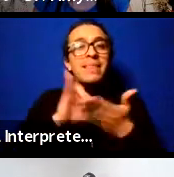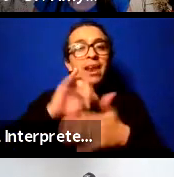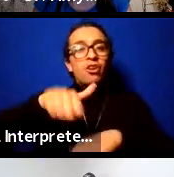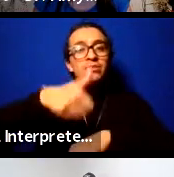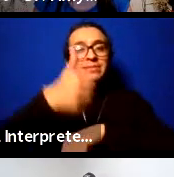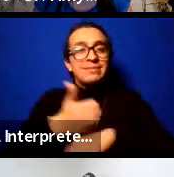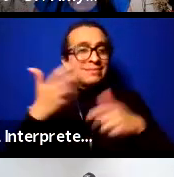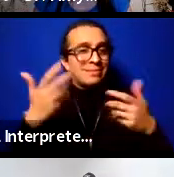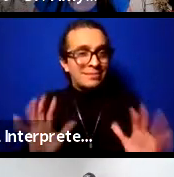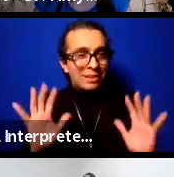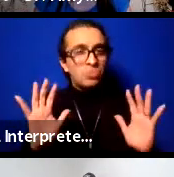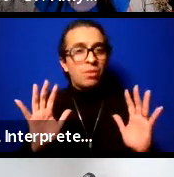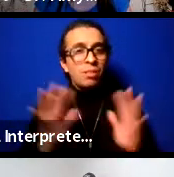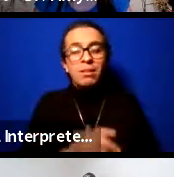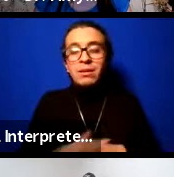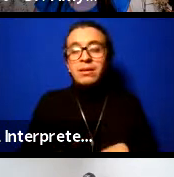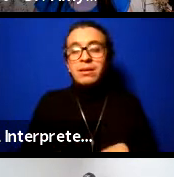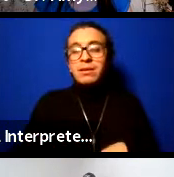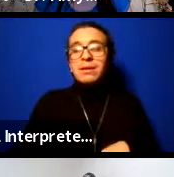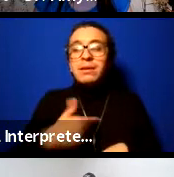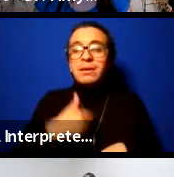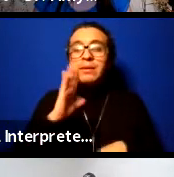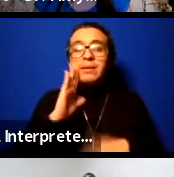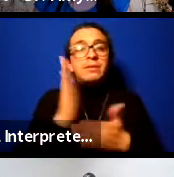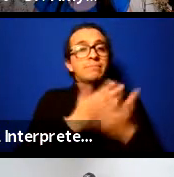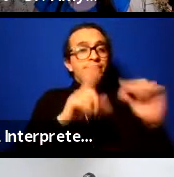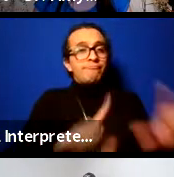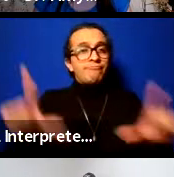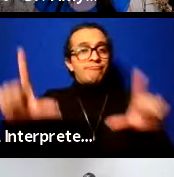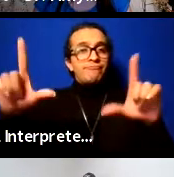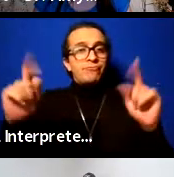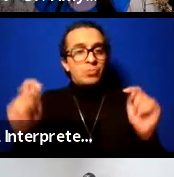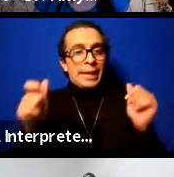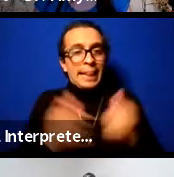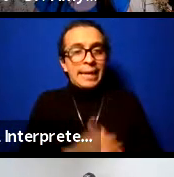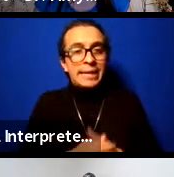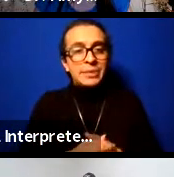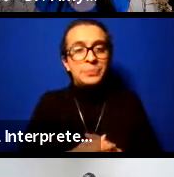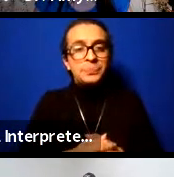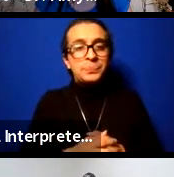scheduled. So let me share my screen very quickly.